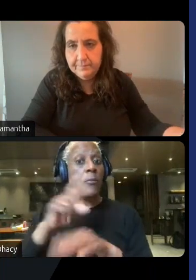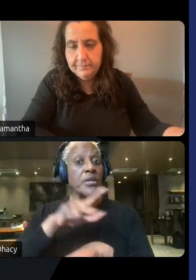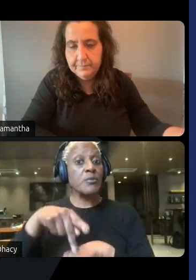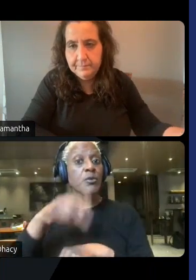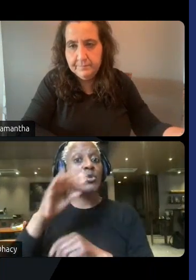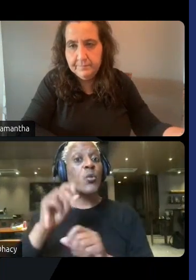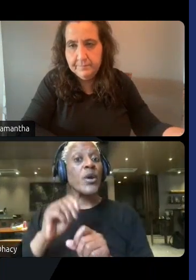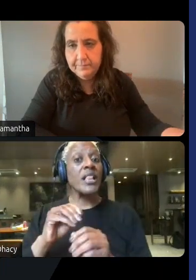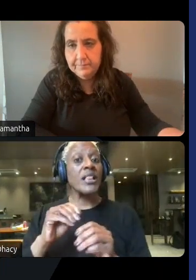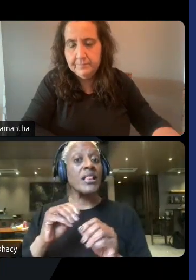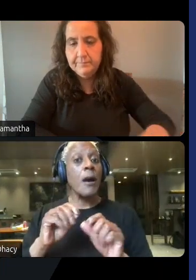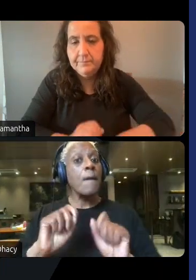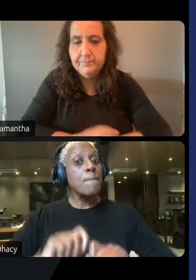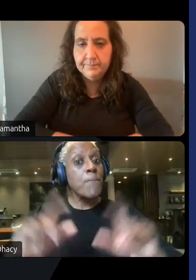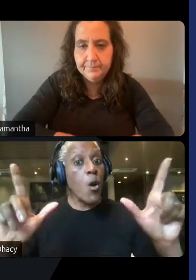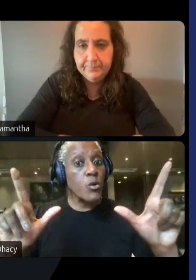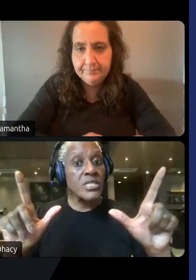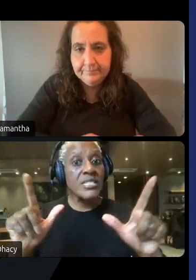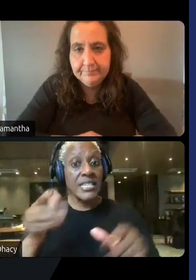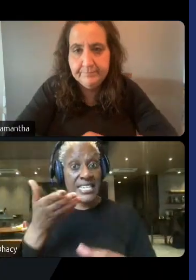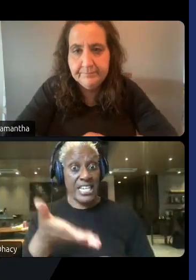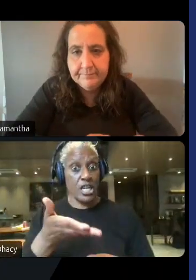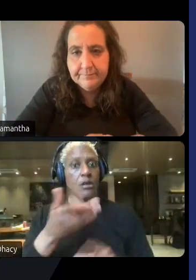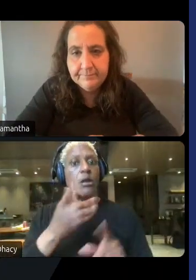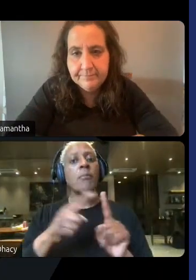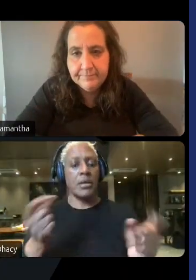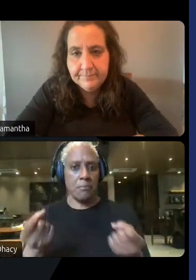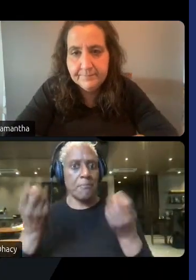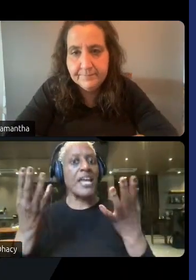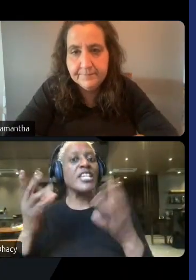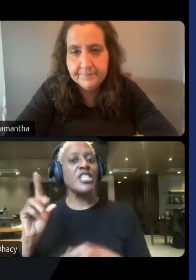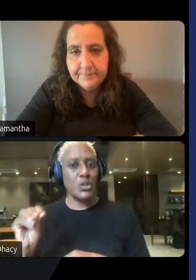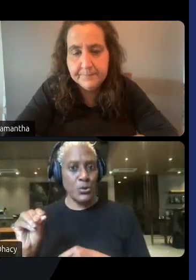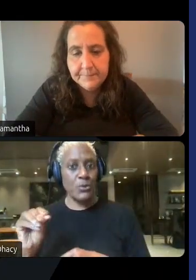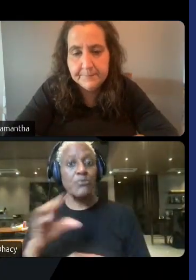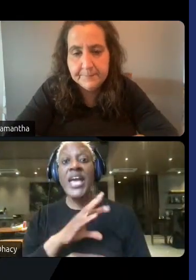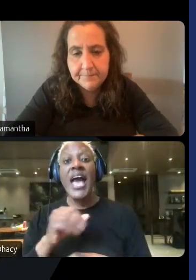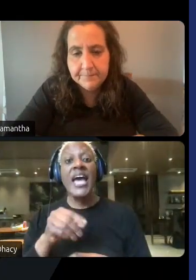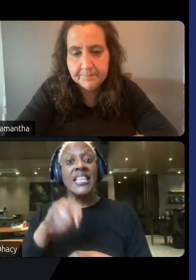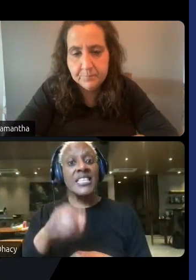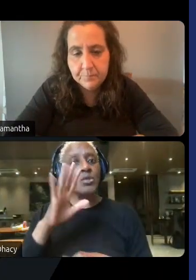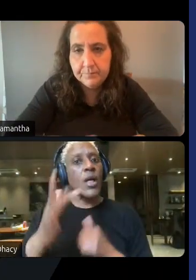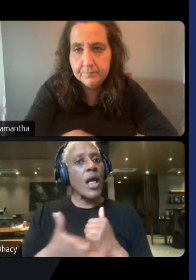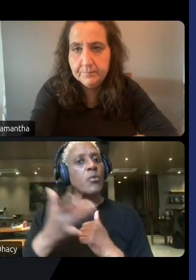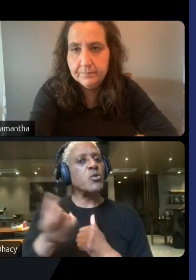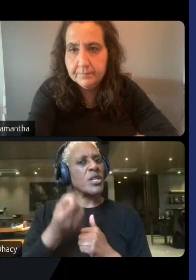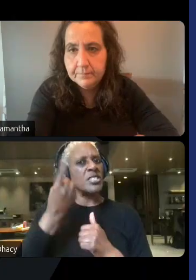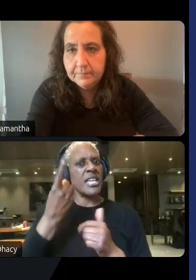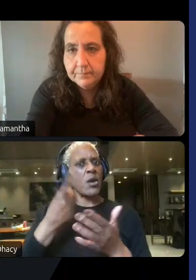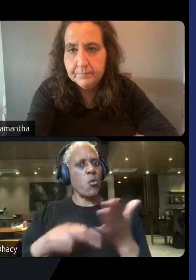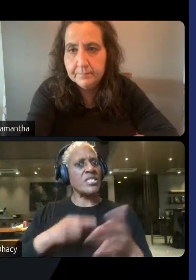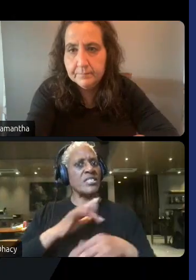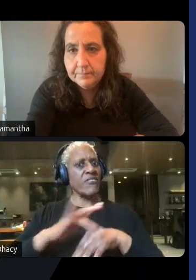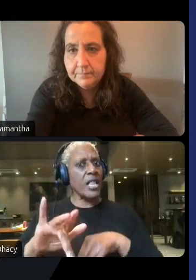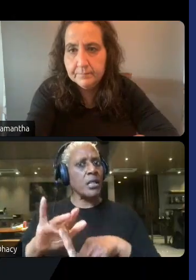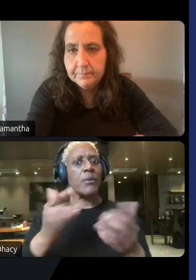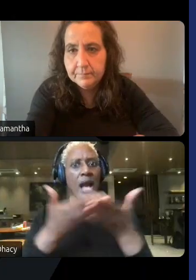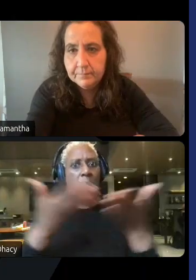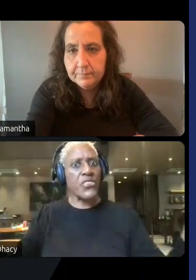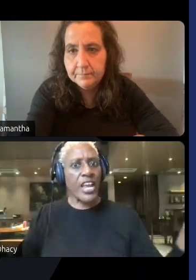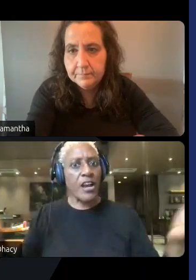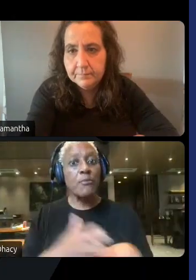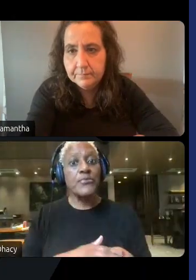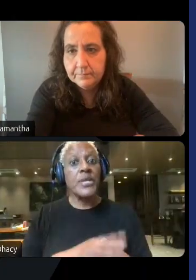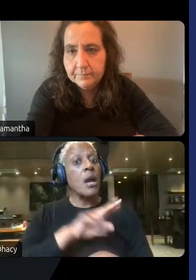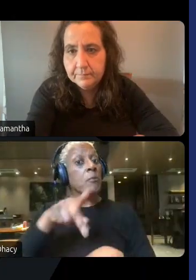Teacher Finder, but many do. And this will give you a sense of what's out there. Principals may